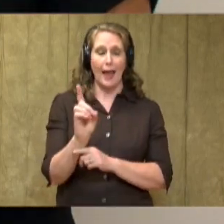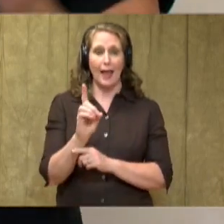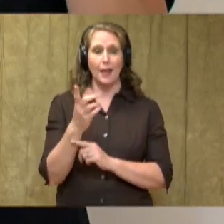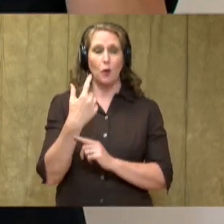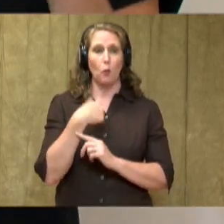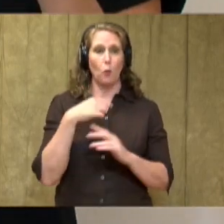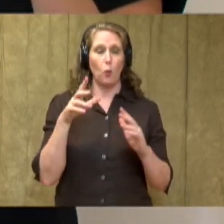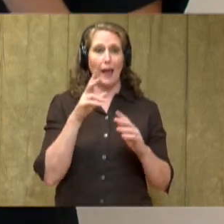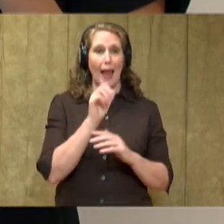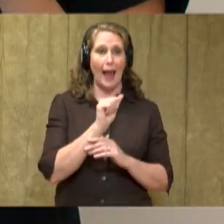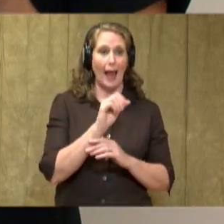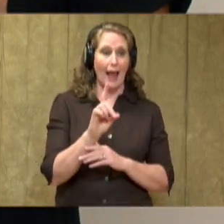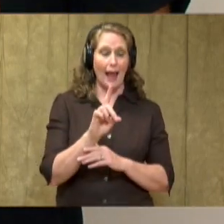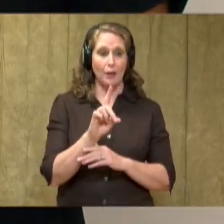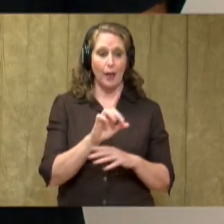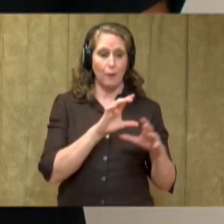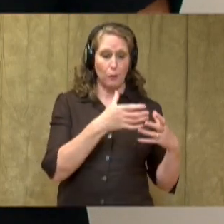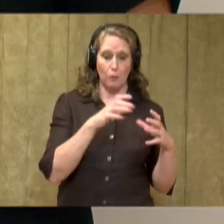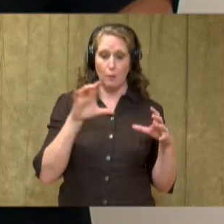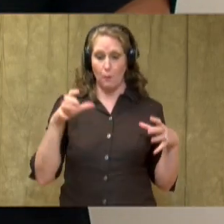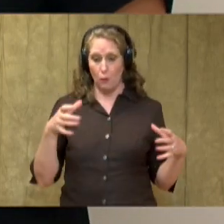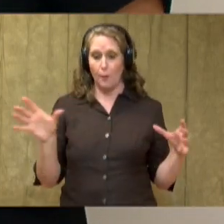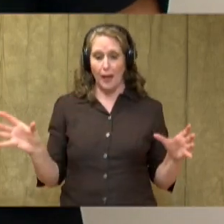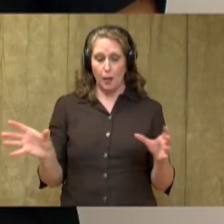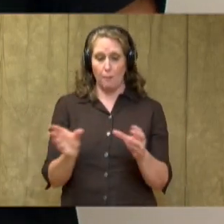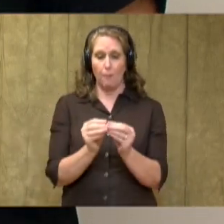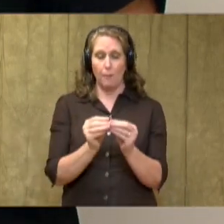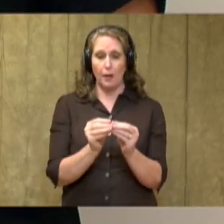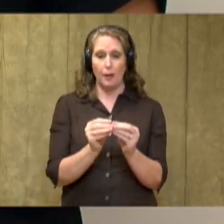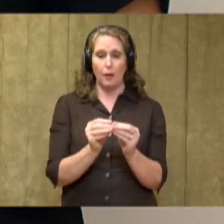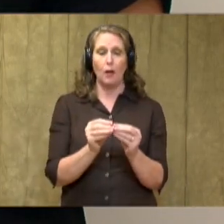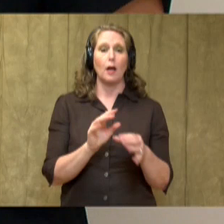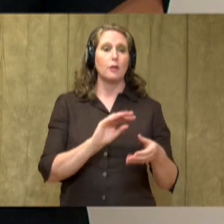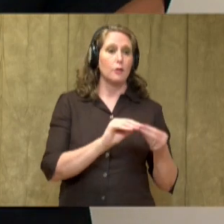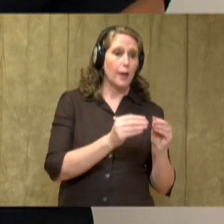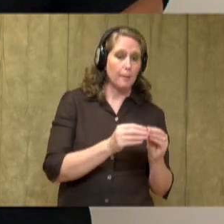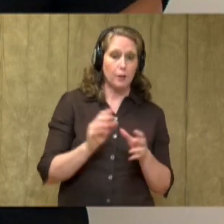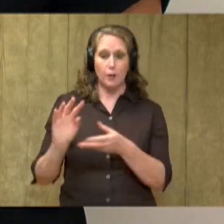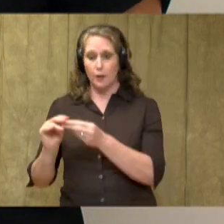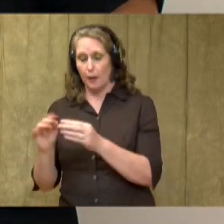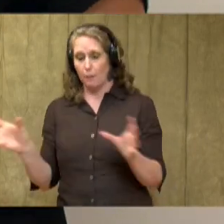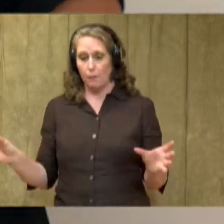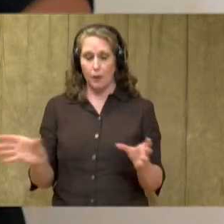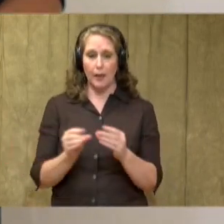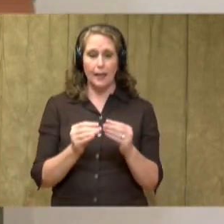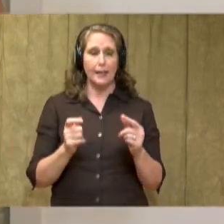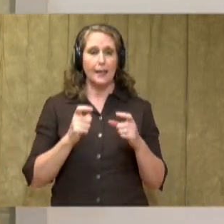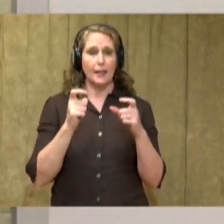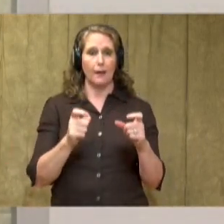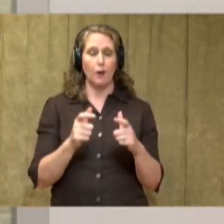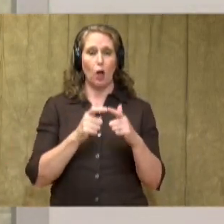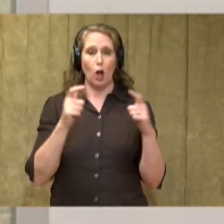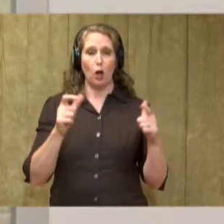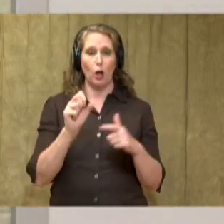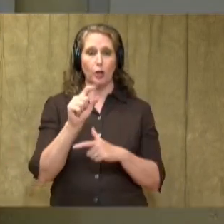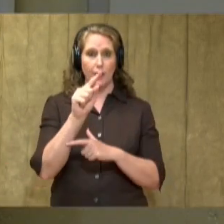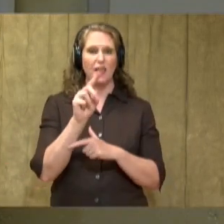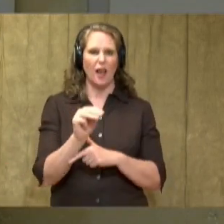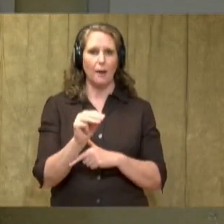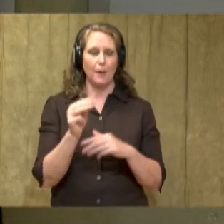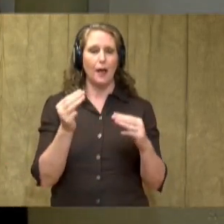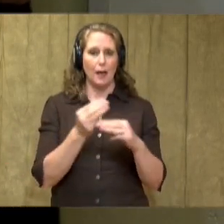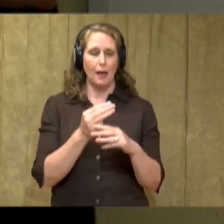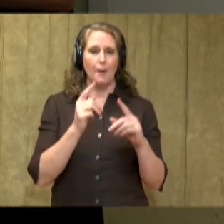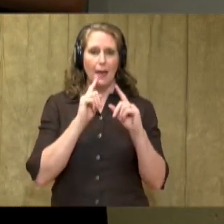add, you put two groups together or numbers for a larger sum. Remember, when you add,